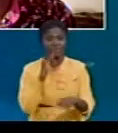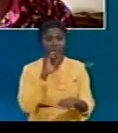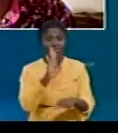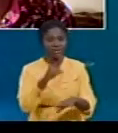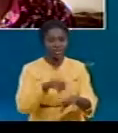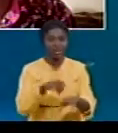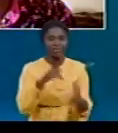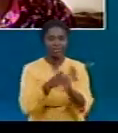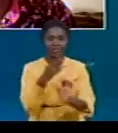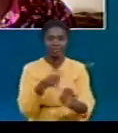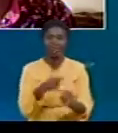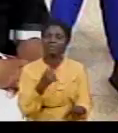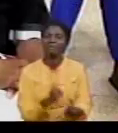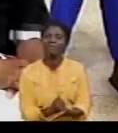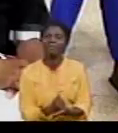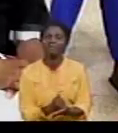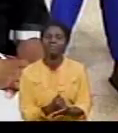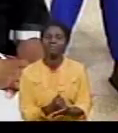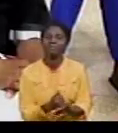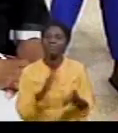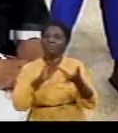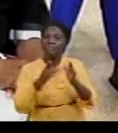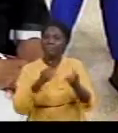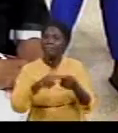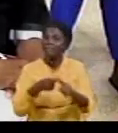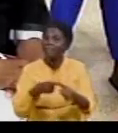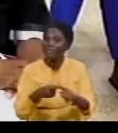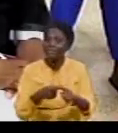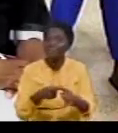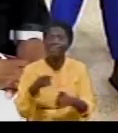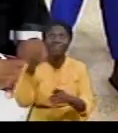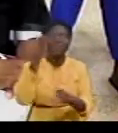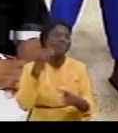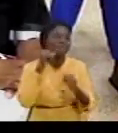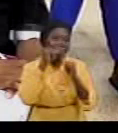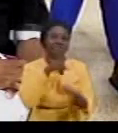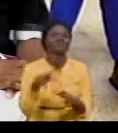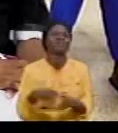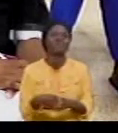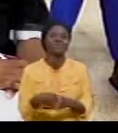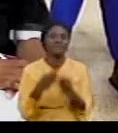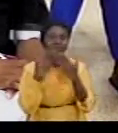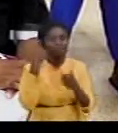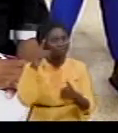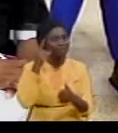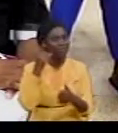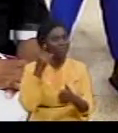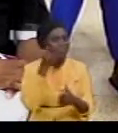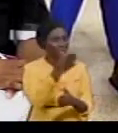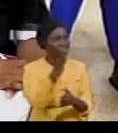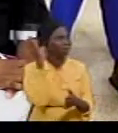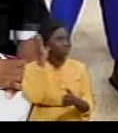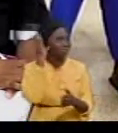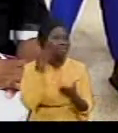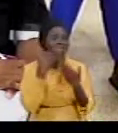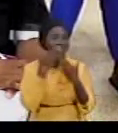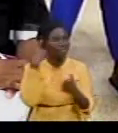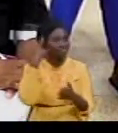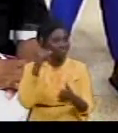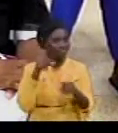night. Online friend, God bless you. Thank you for staying there. Thank you for abiding